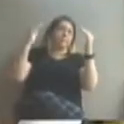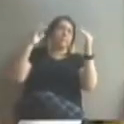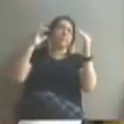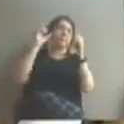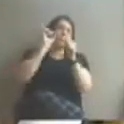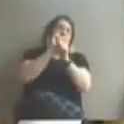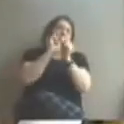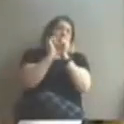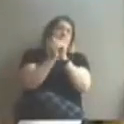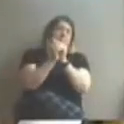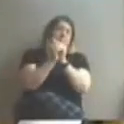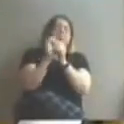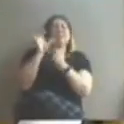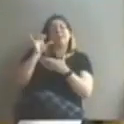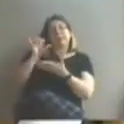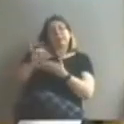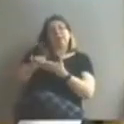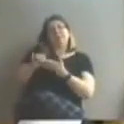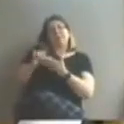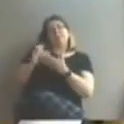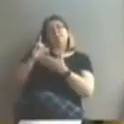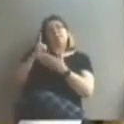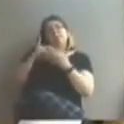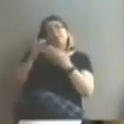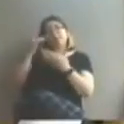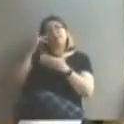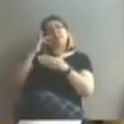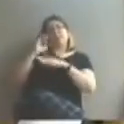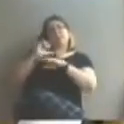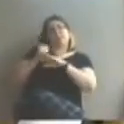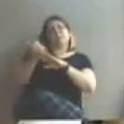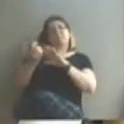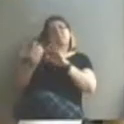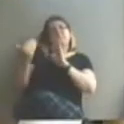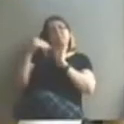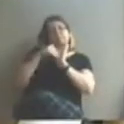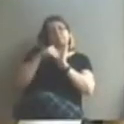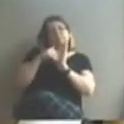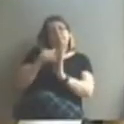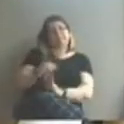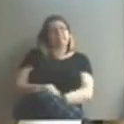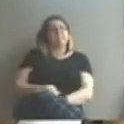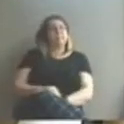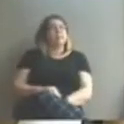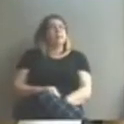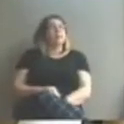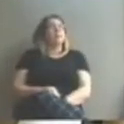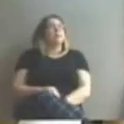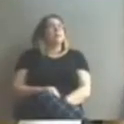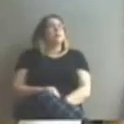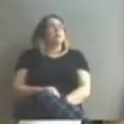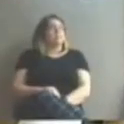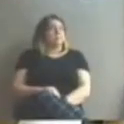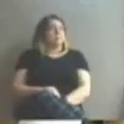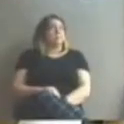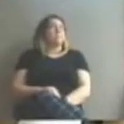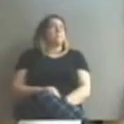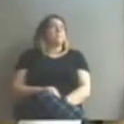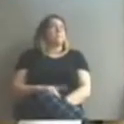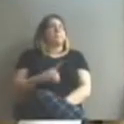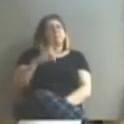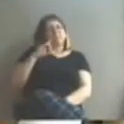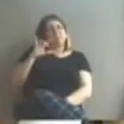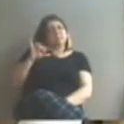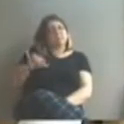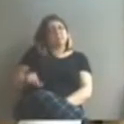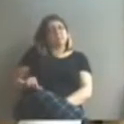work together. And that's what the reset was about in this recommendation. I think that that